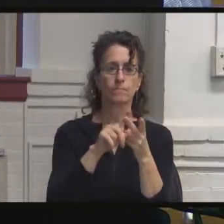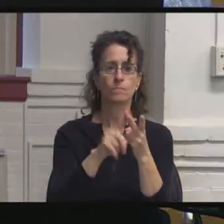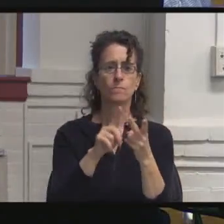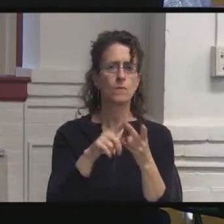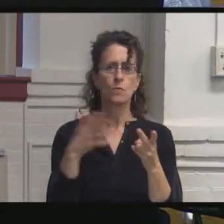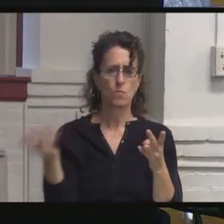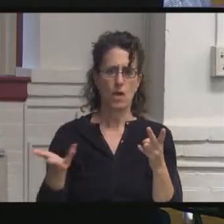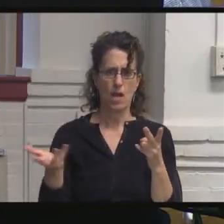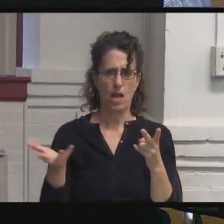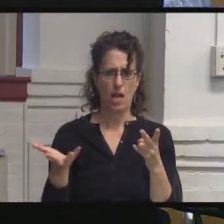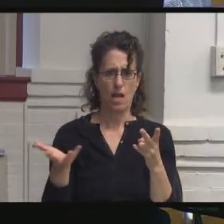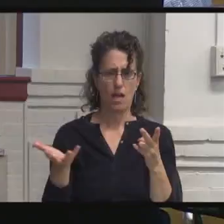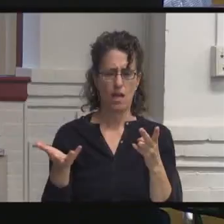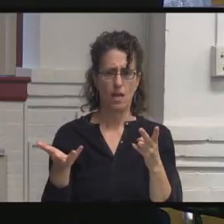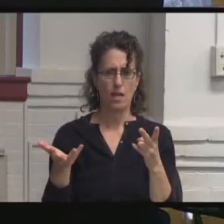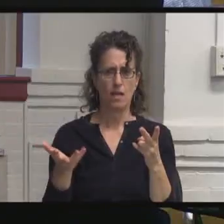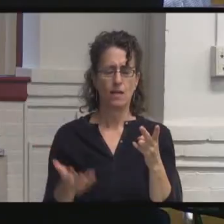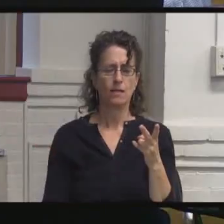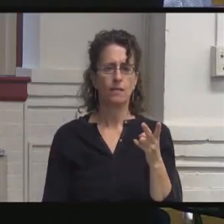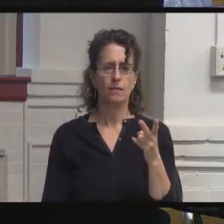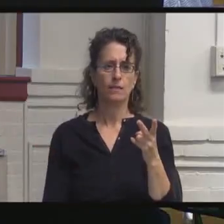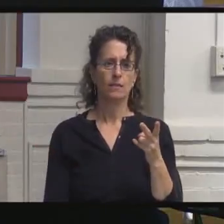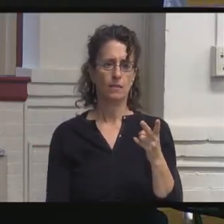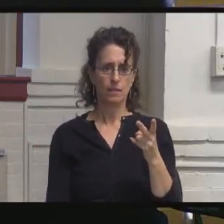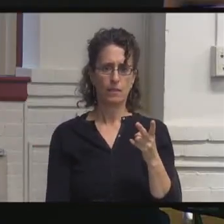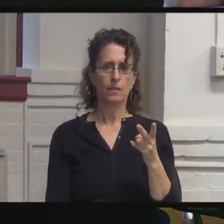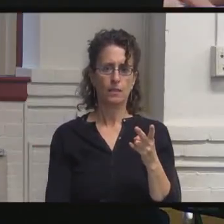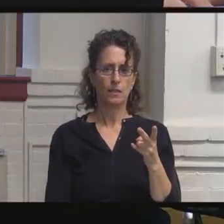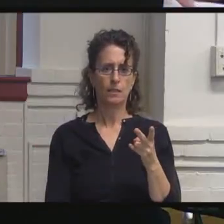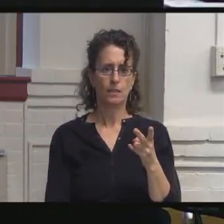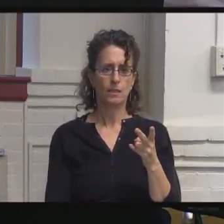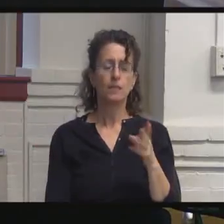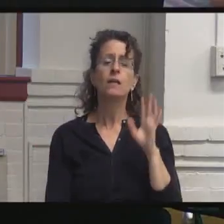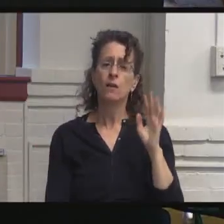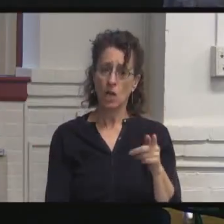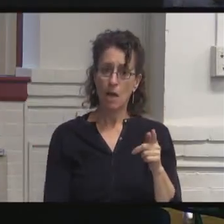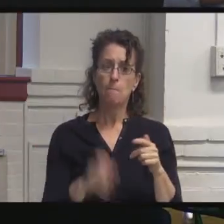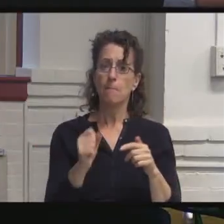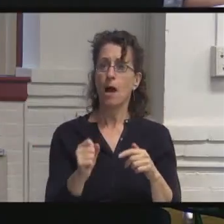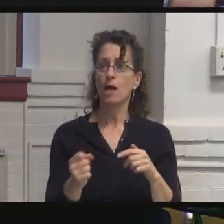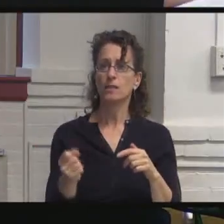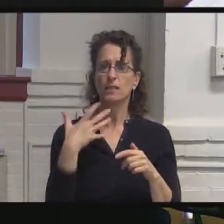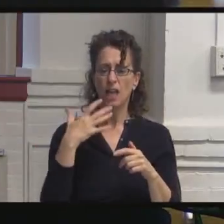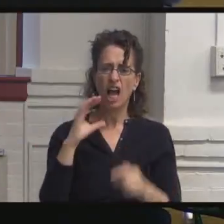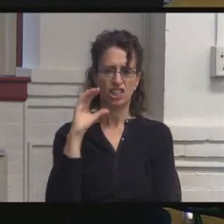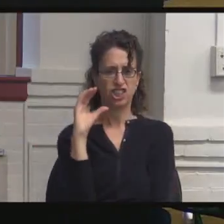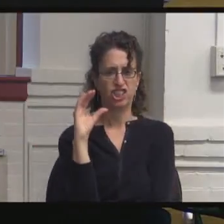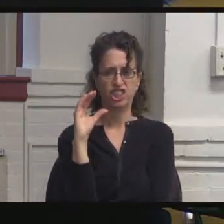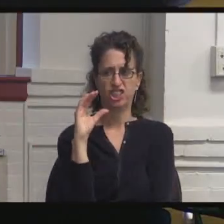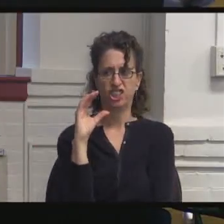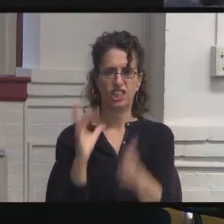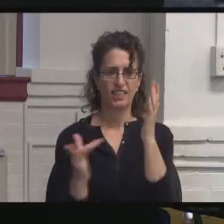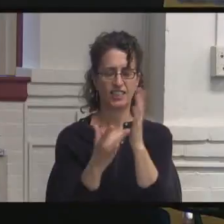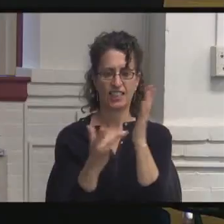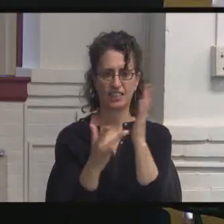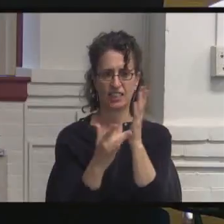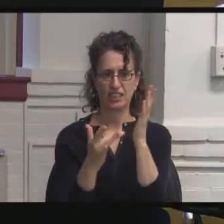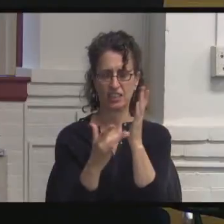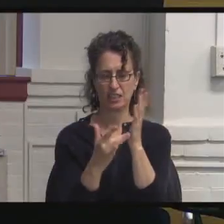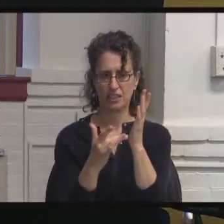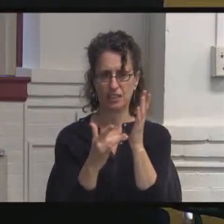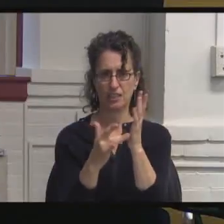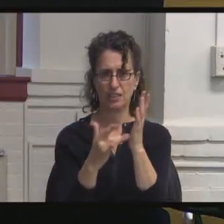actually end up showing, you know, a large technical document such as this. This is a printout of